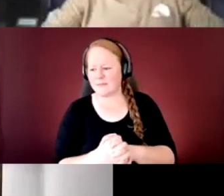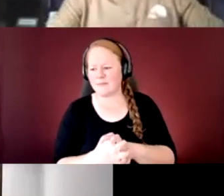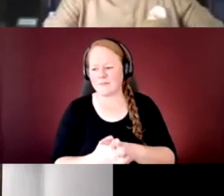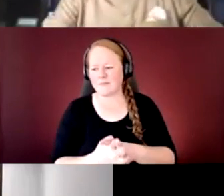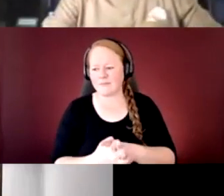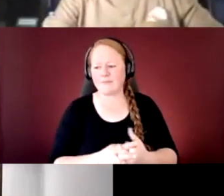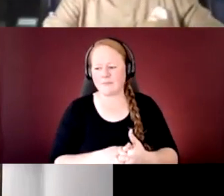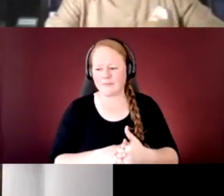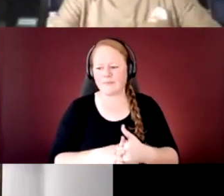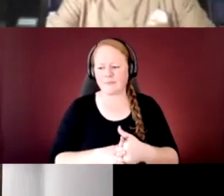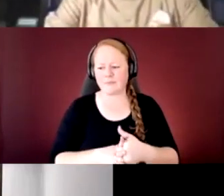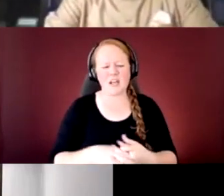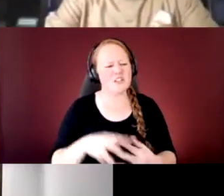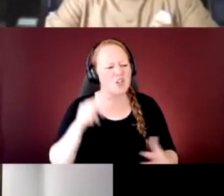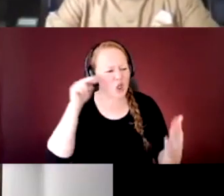too, I think the